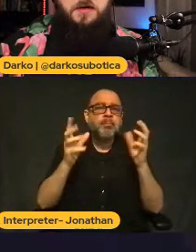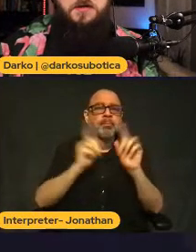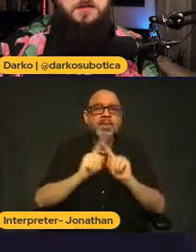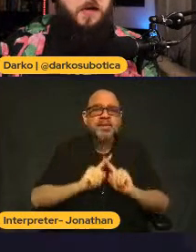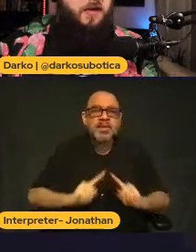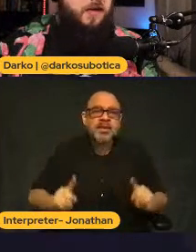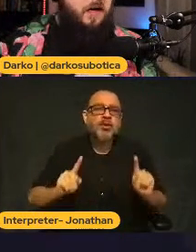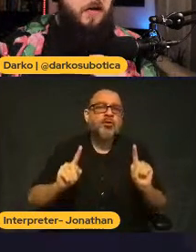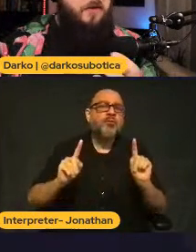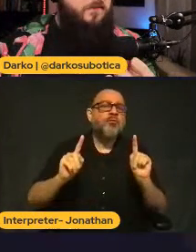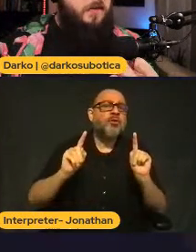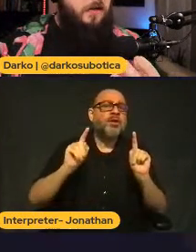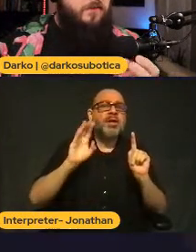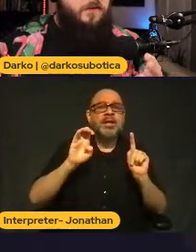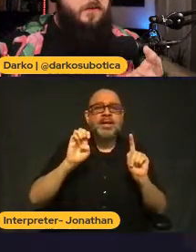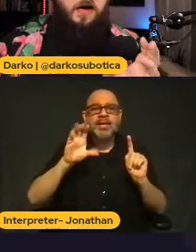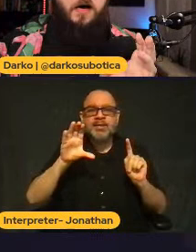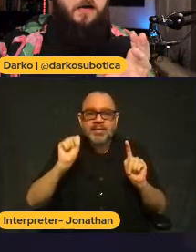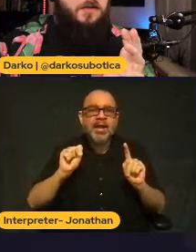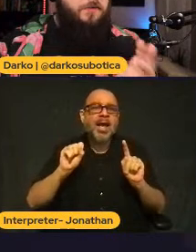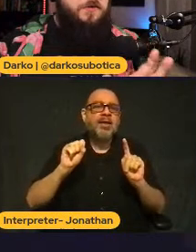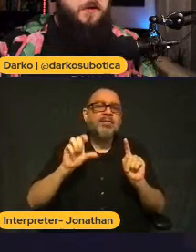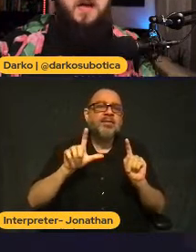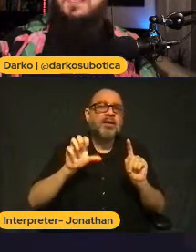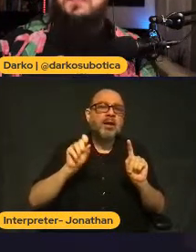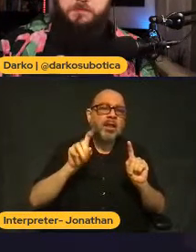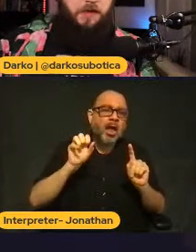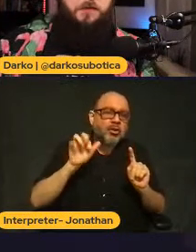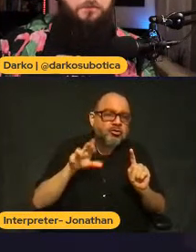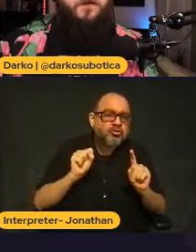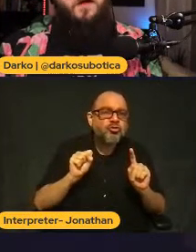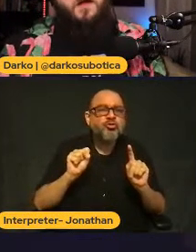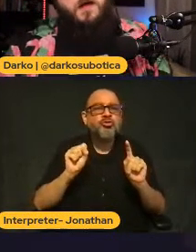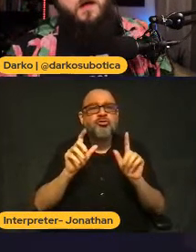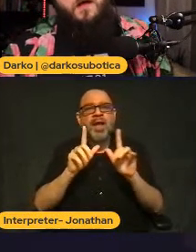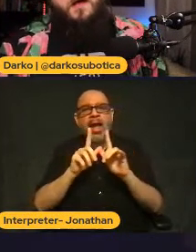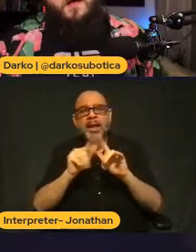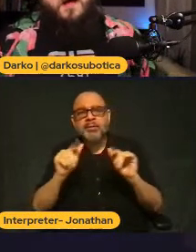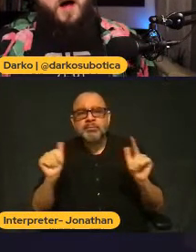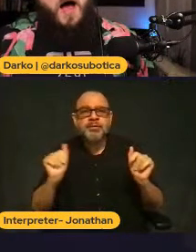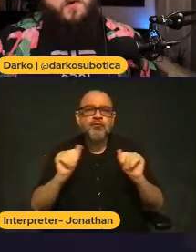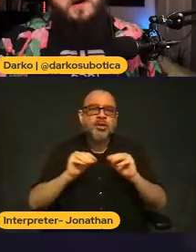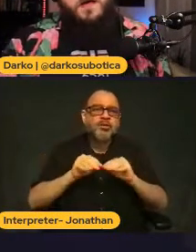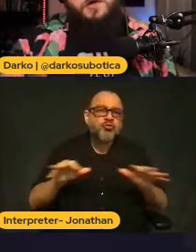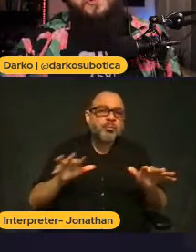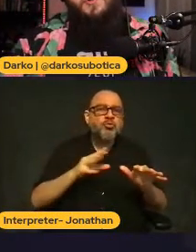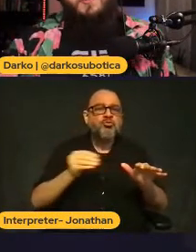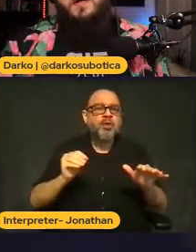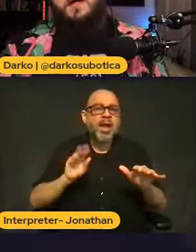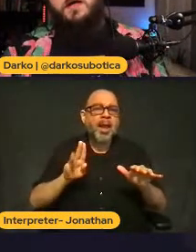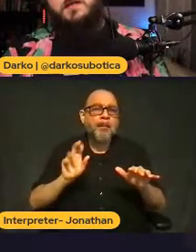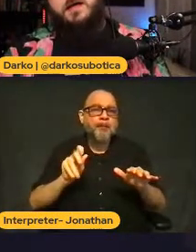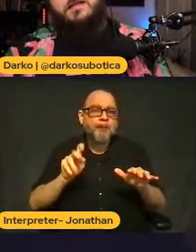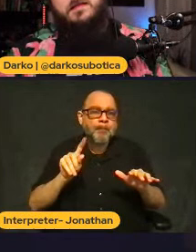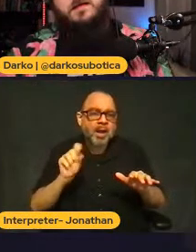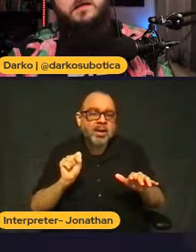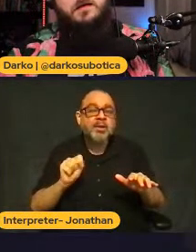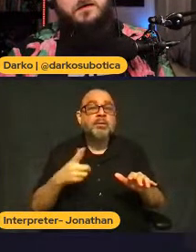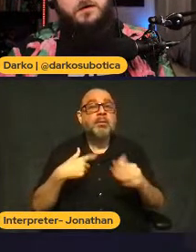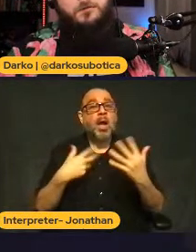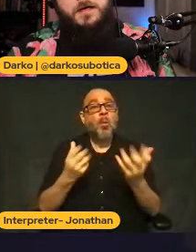Fargate clusters and CloudFront distribution on S3 bucket. I want to make sure